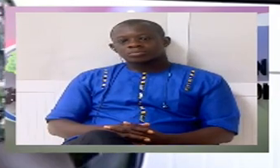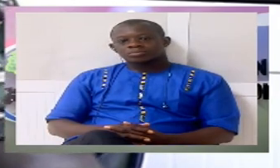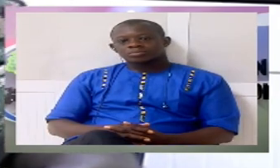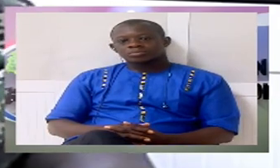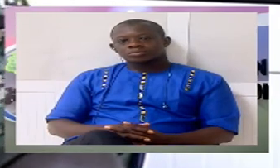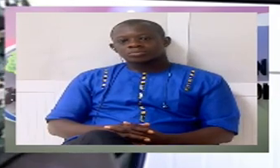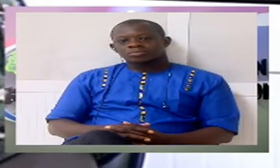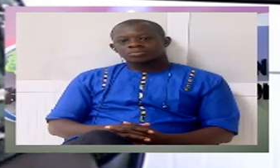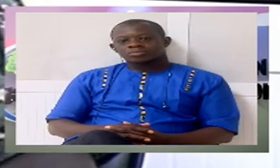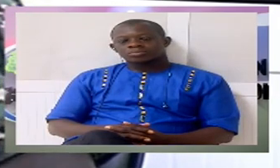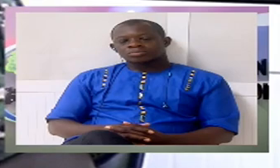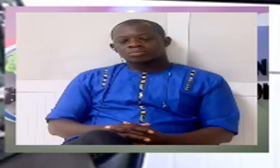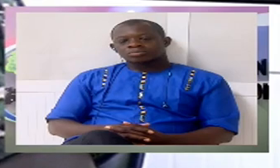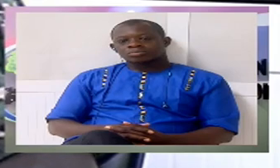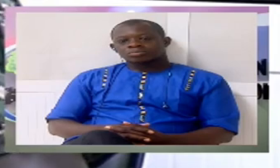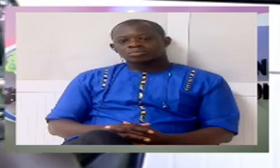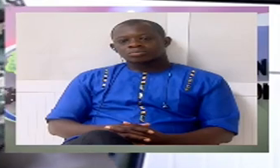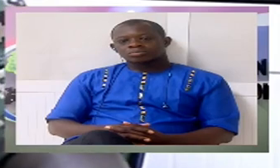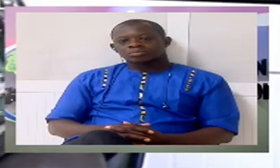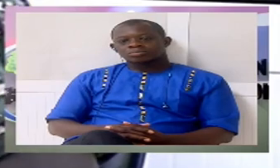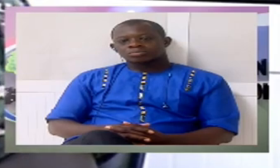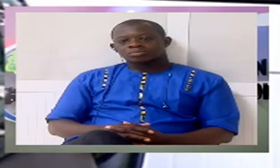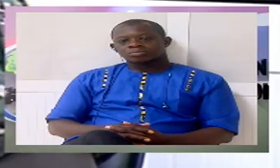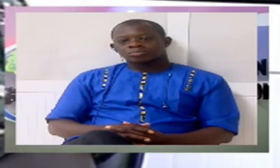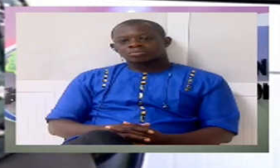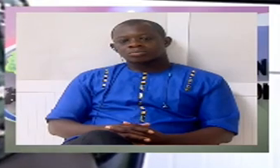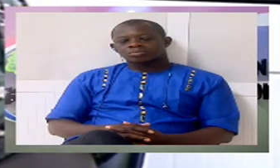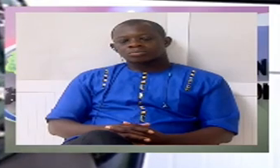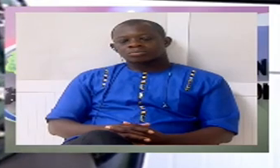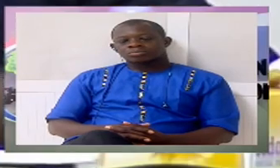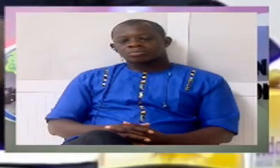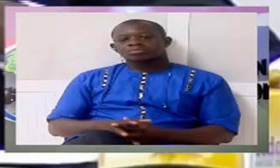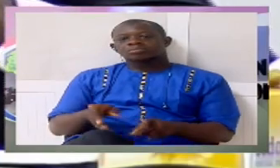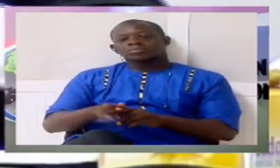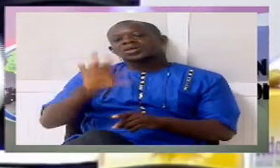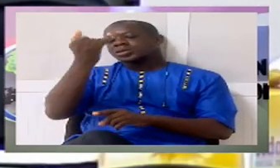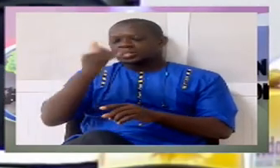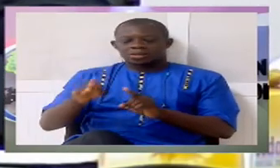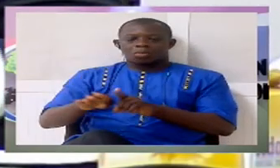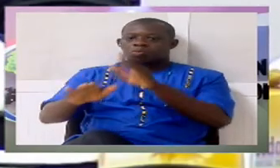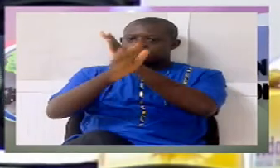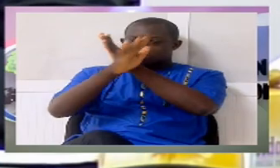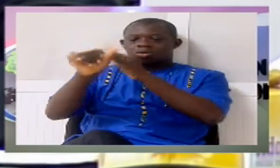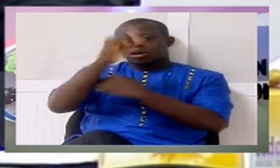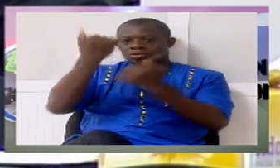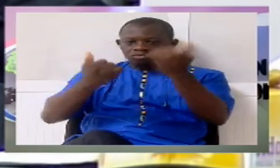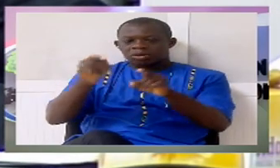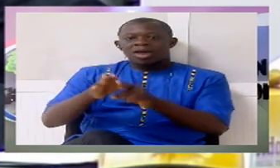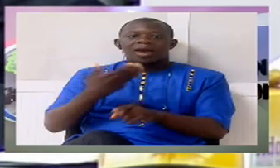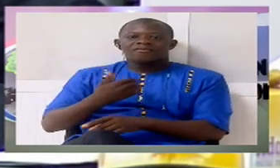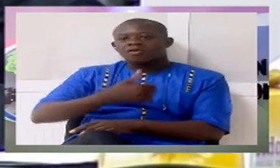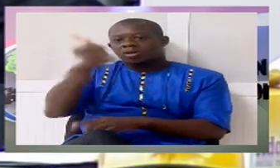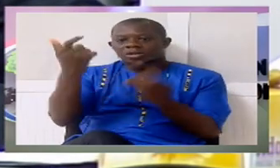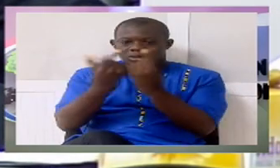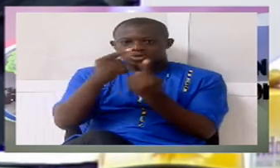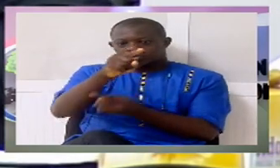da block living bi. Da nga ci fond a moto bi. Look, there are certain things you are eager to say.